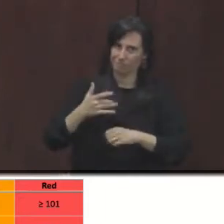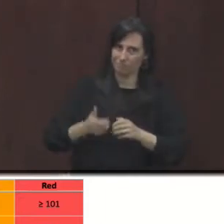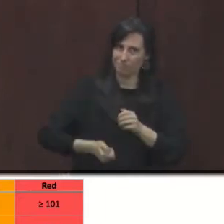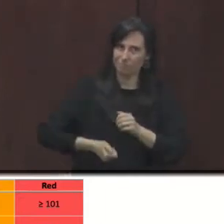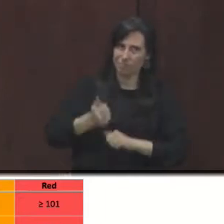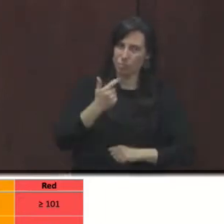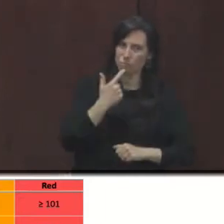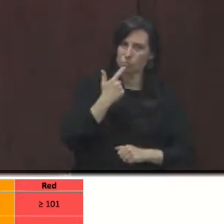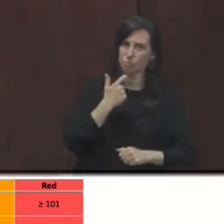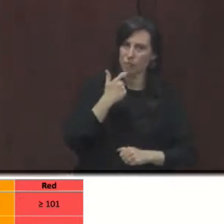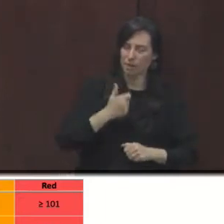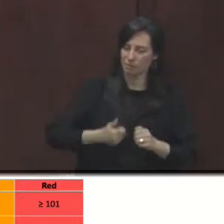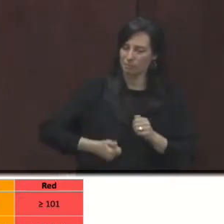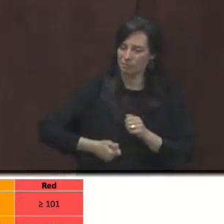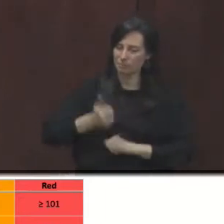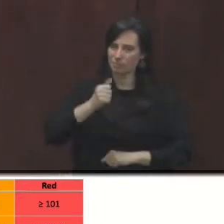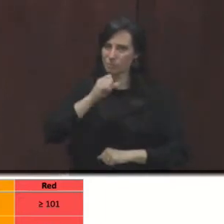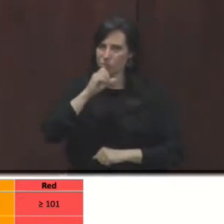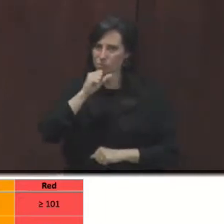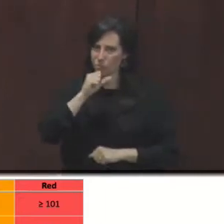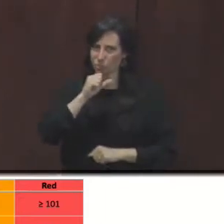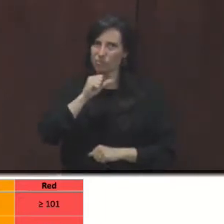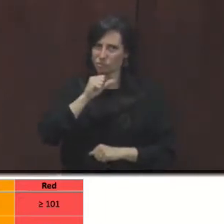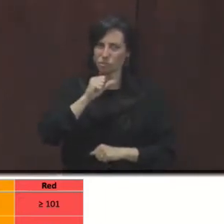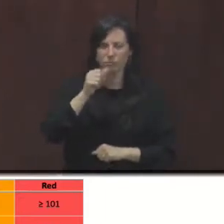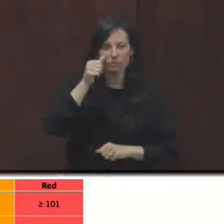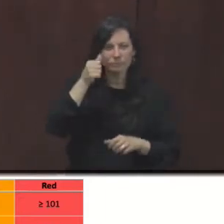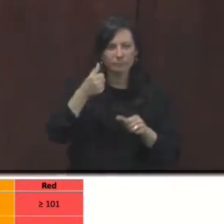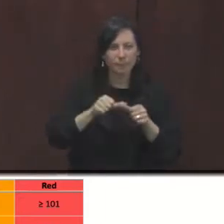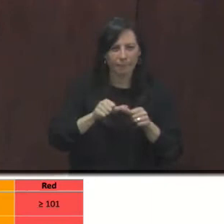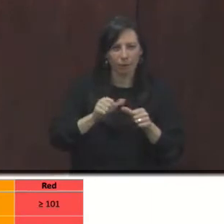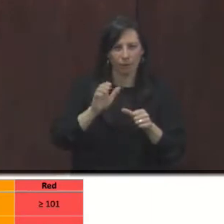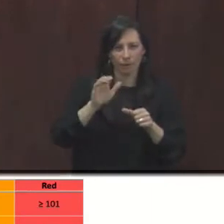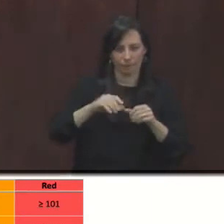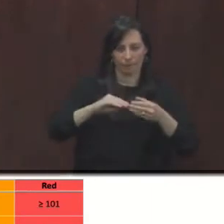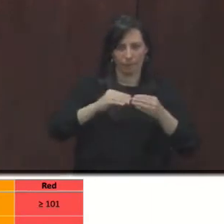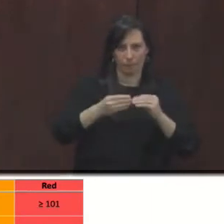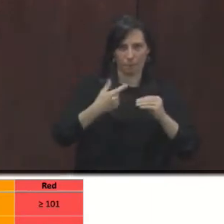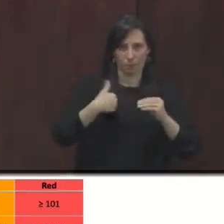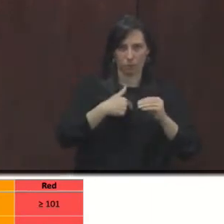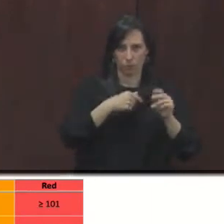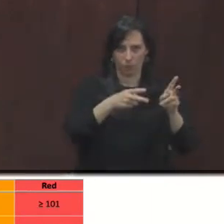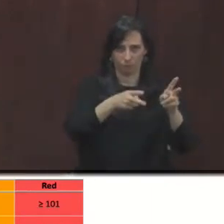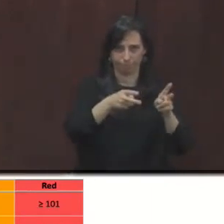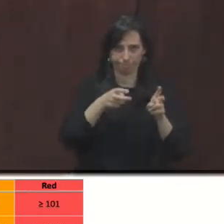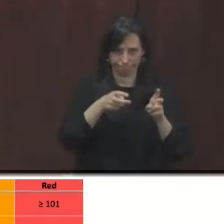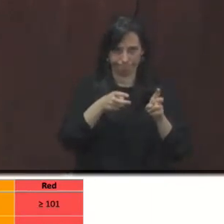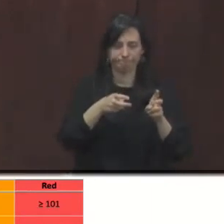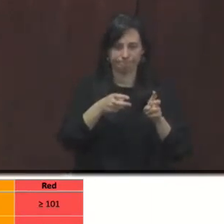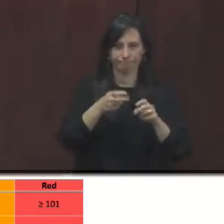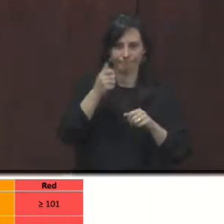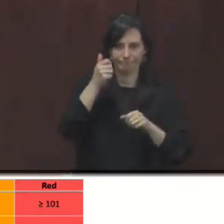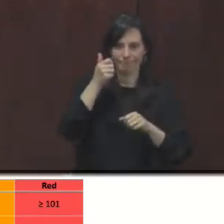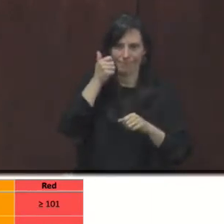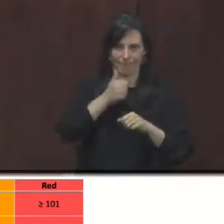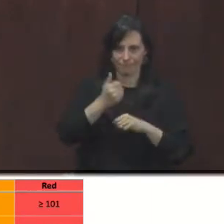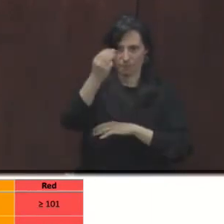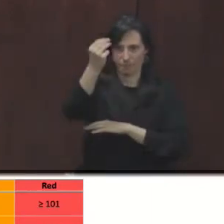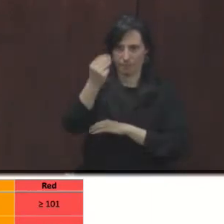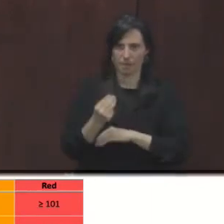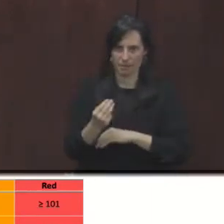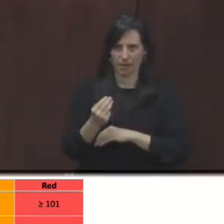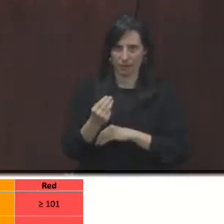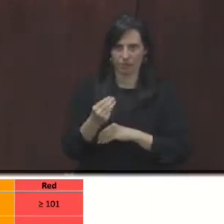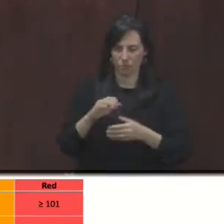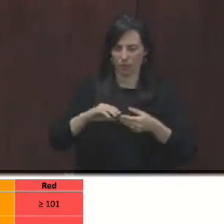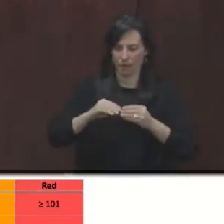this time. Just a reminder that this data is pulled every Monday, so you're actually seeing it from the day prior, just so that